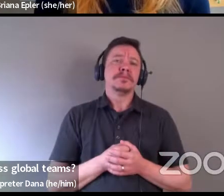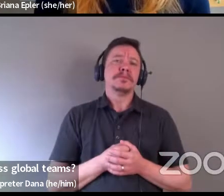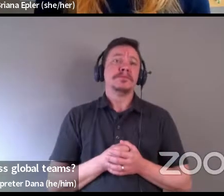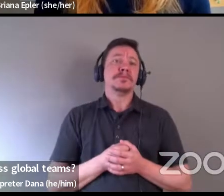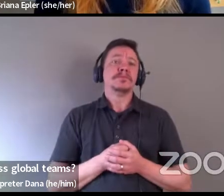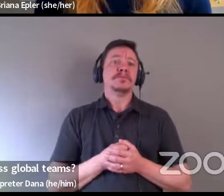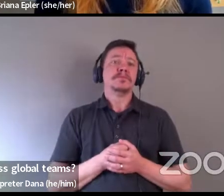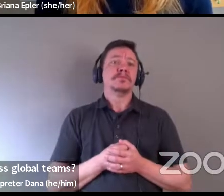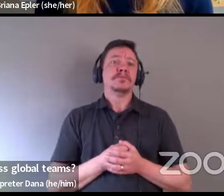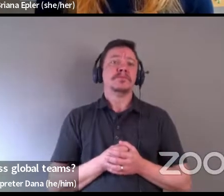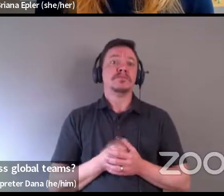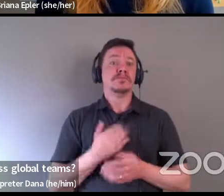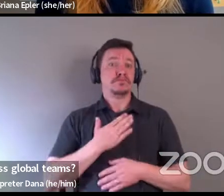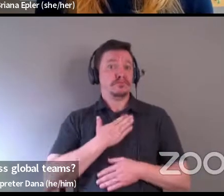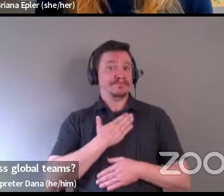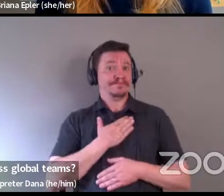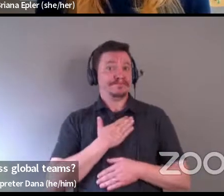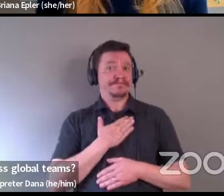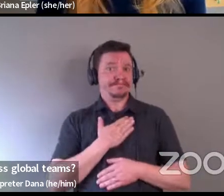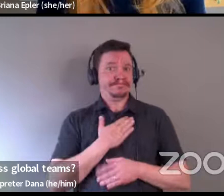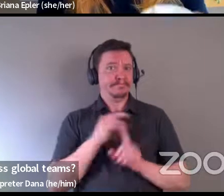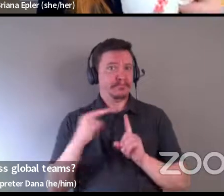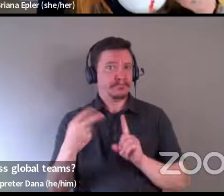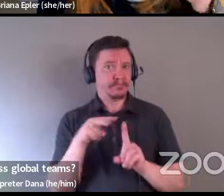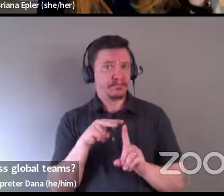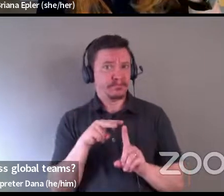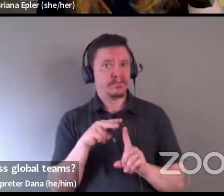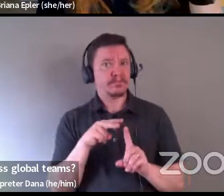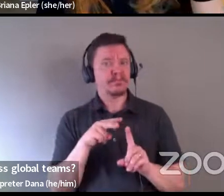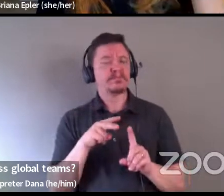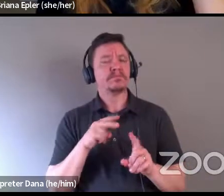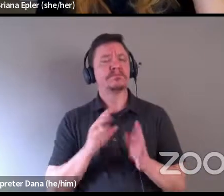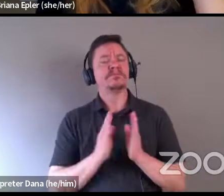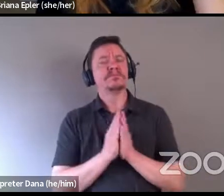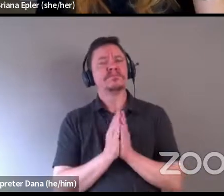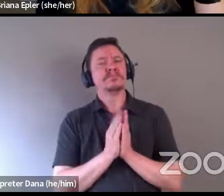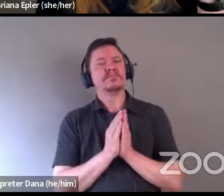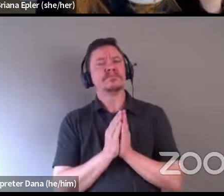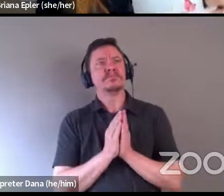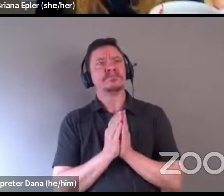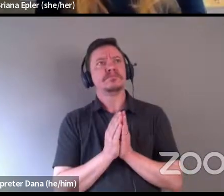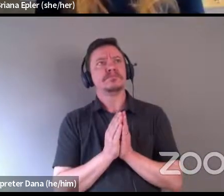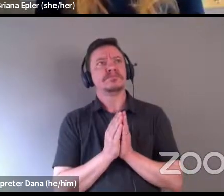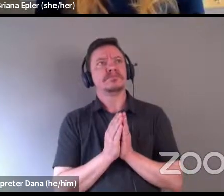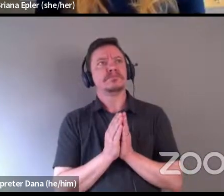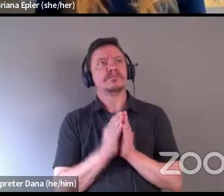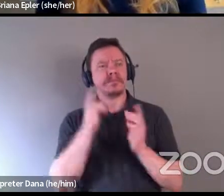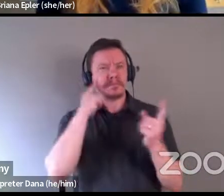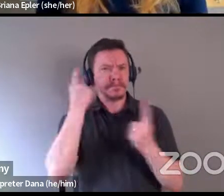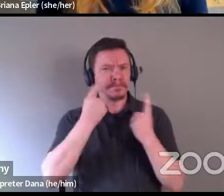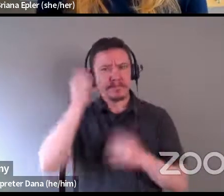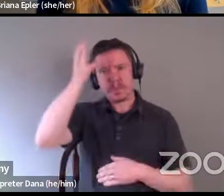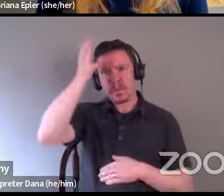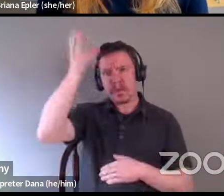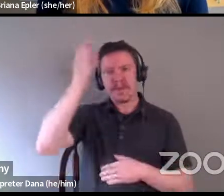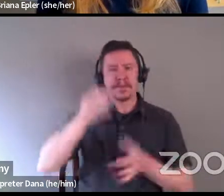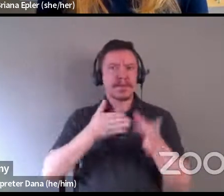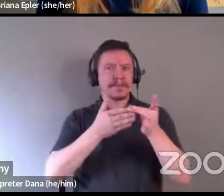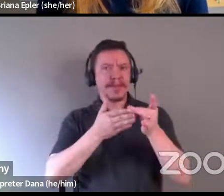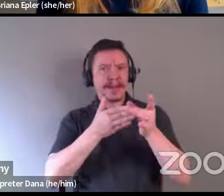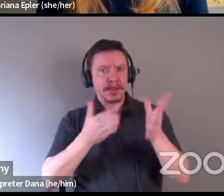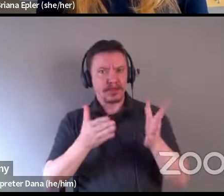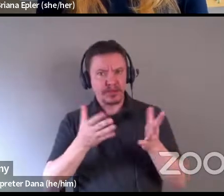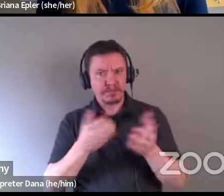from my perspective, I think about this notion of leadership,